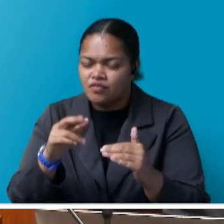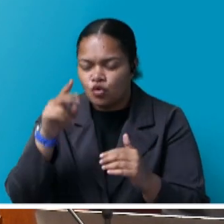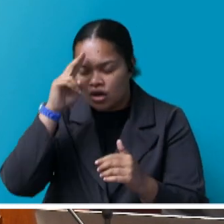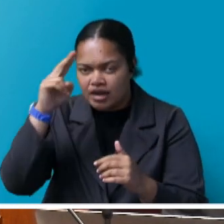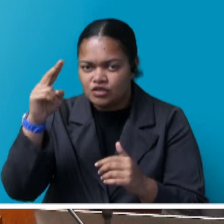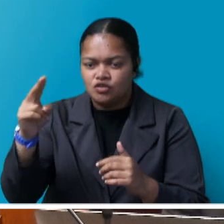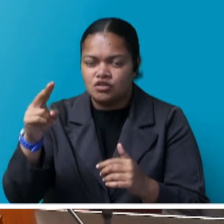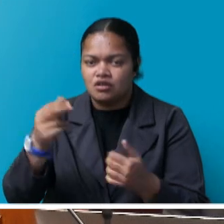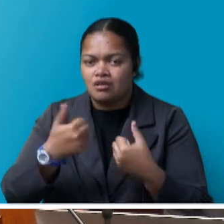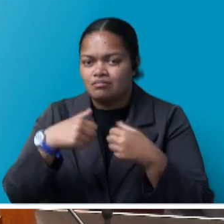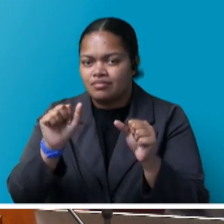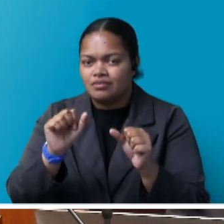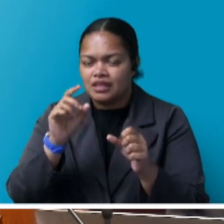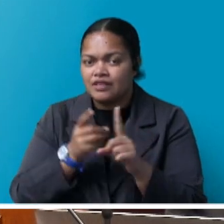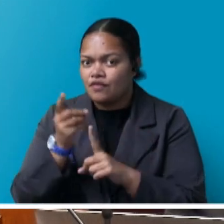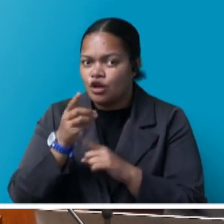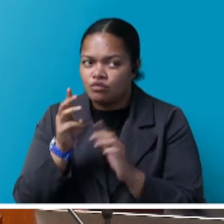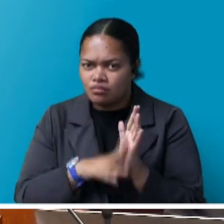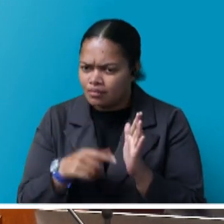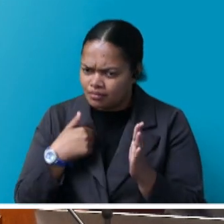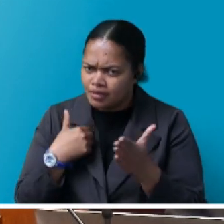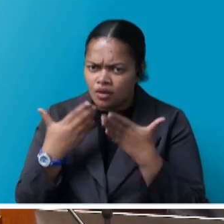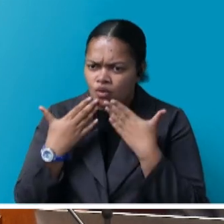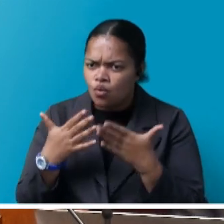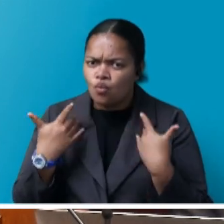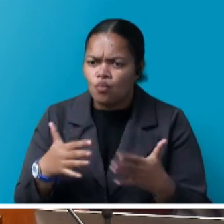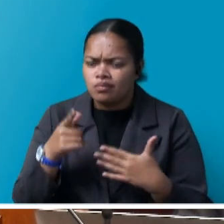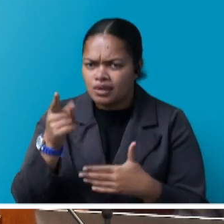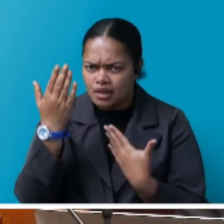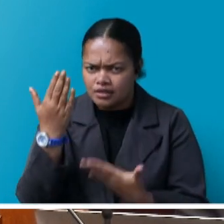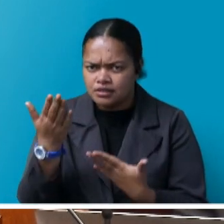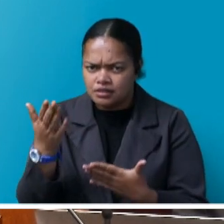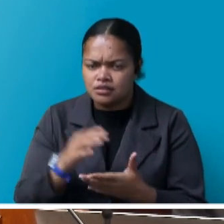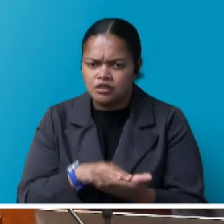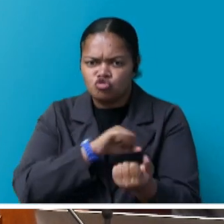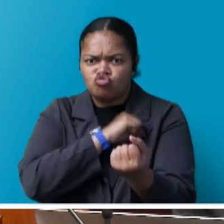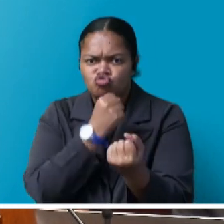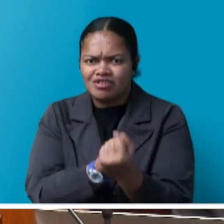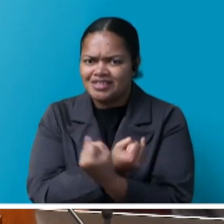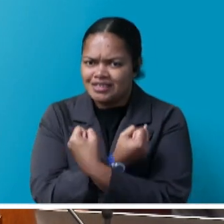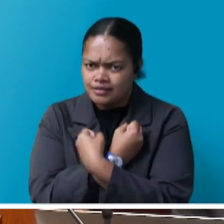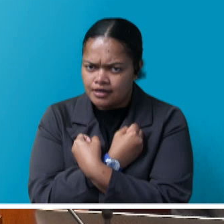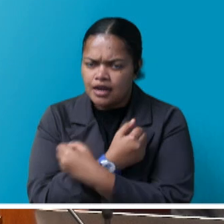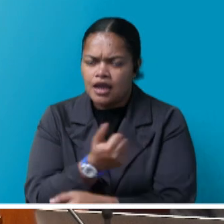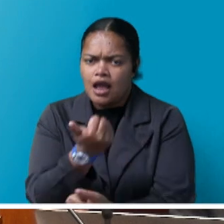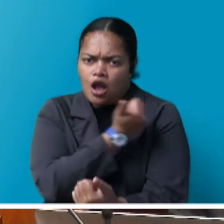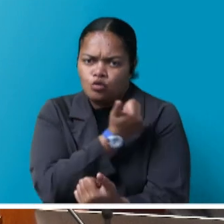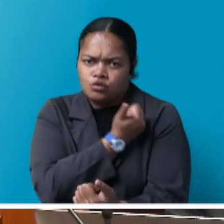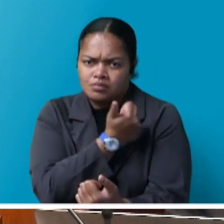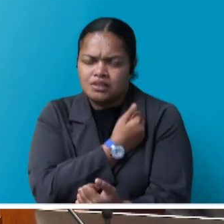development. Mr. Speaker, sir, I acknowledge His Excellency's emphasis on strengthening integrity and accountability in public